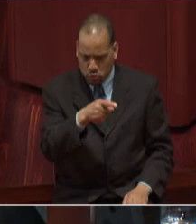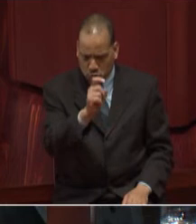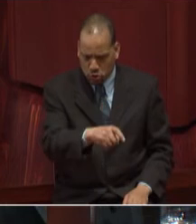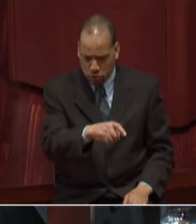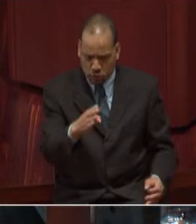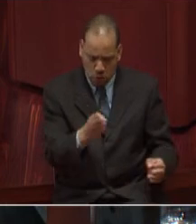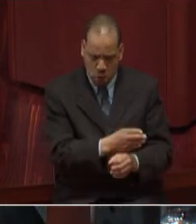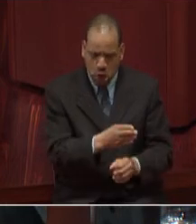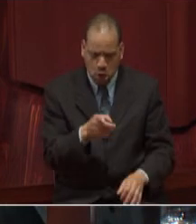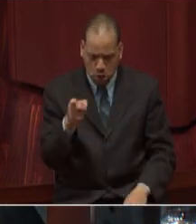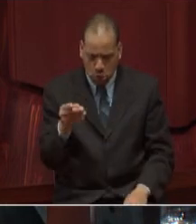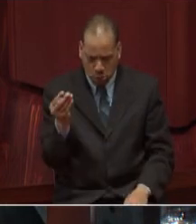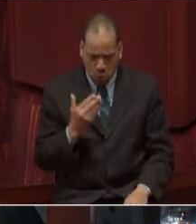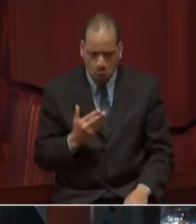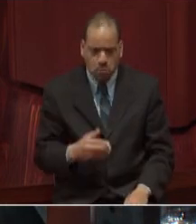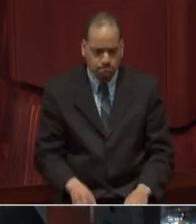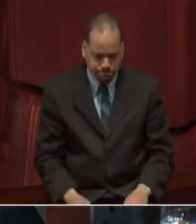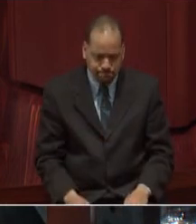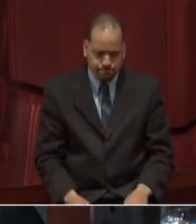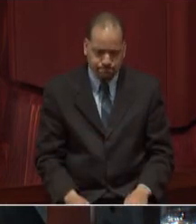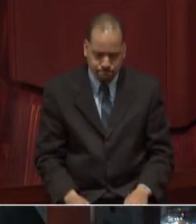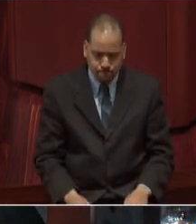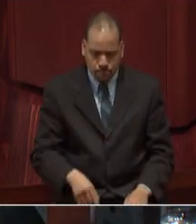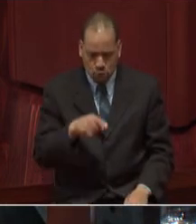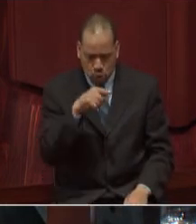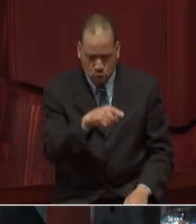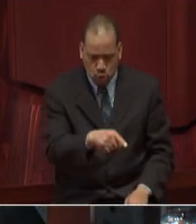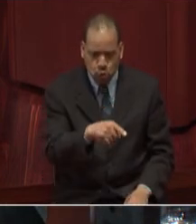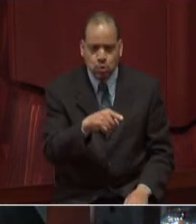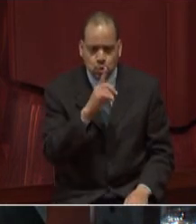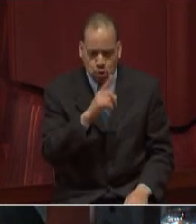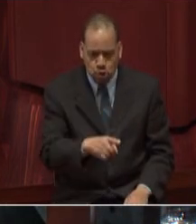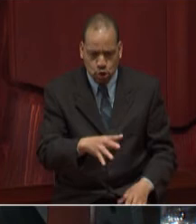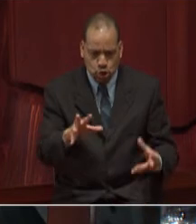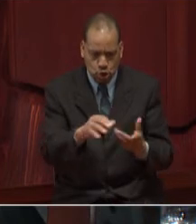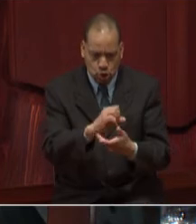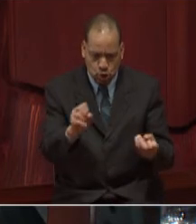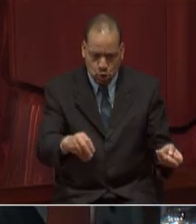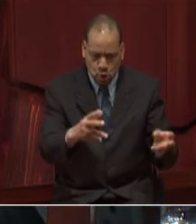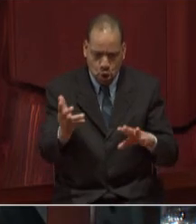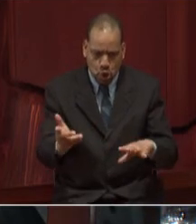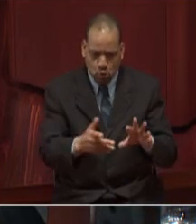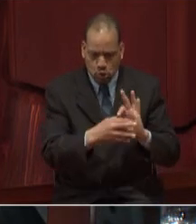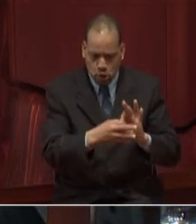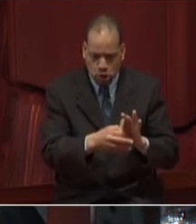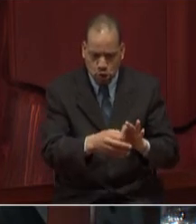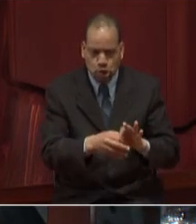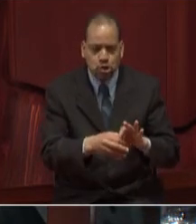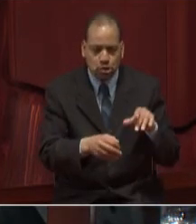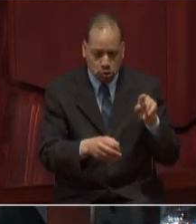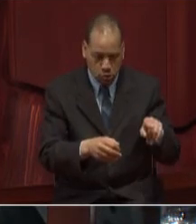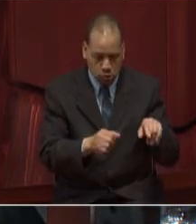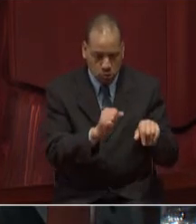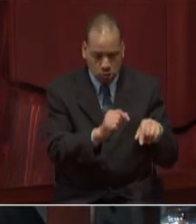fired, that you are poisoning relations, which he has been working on